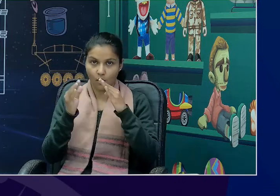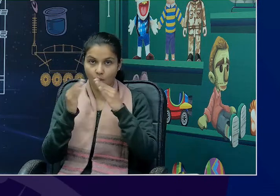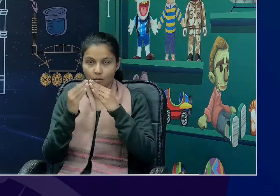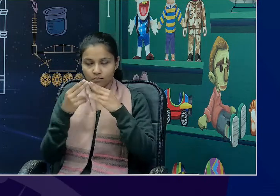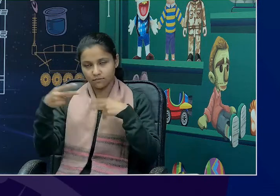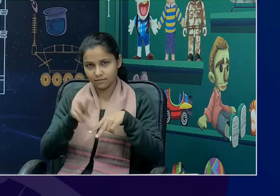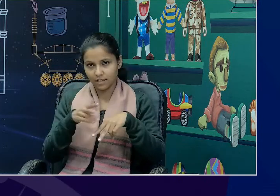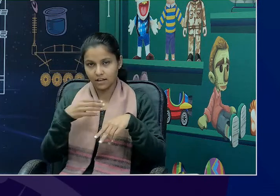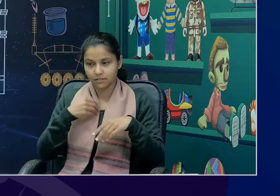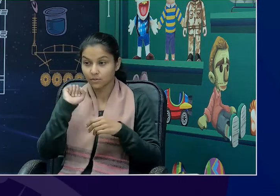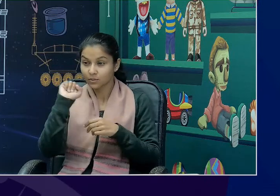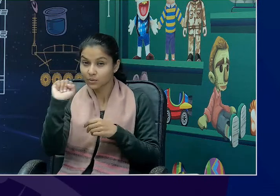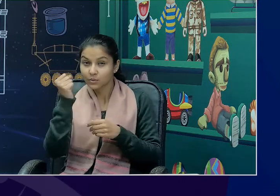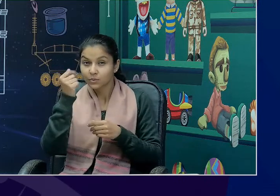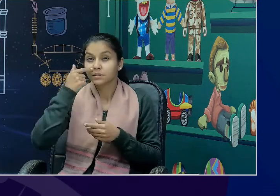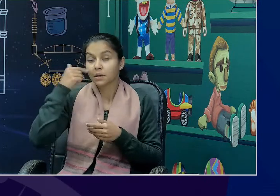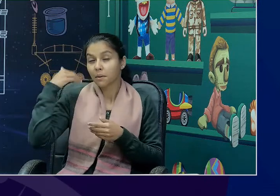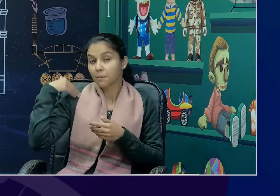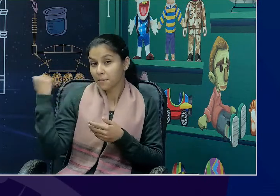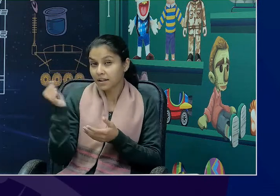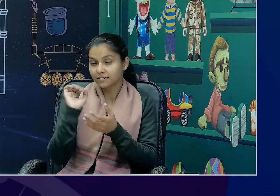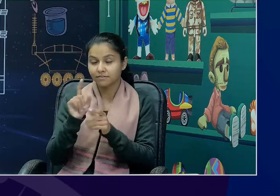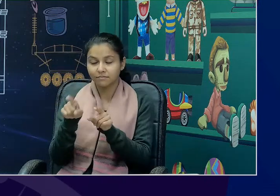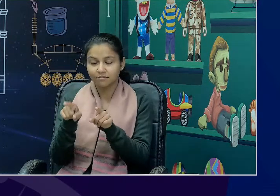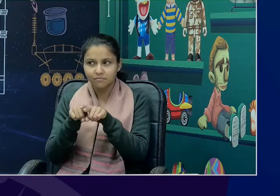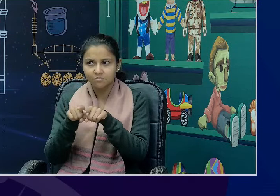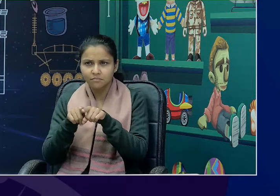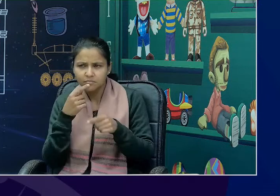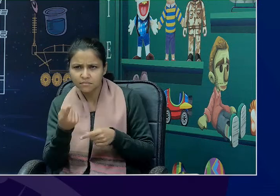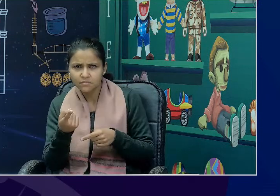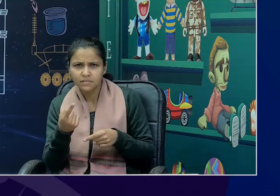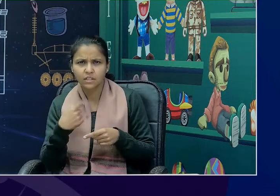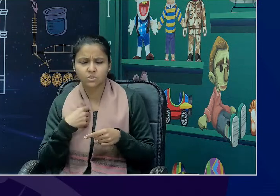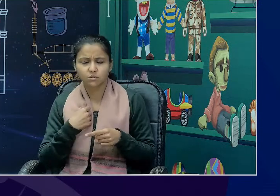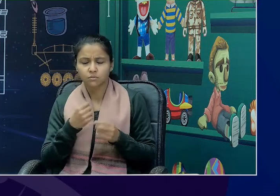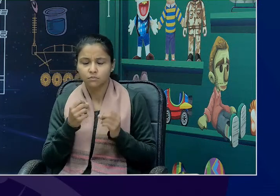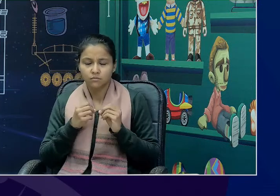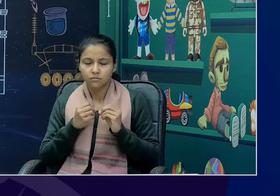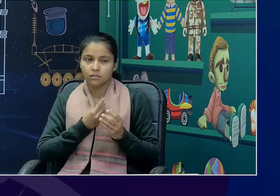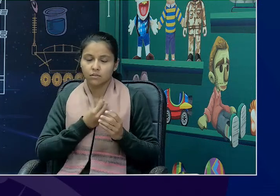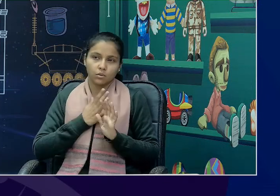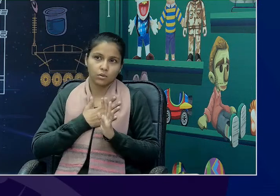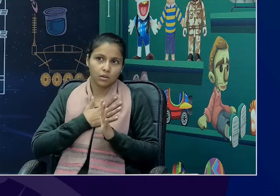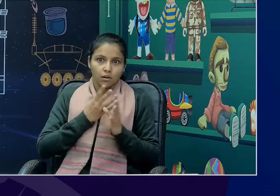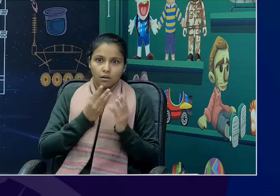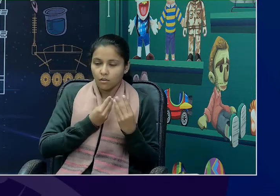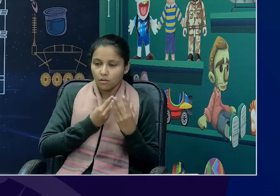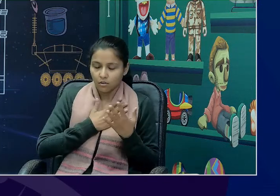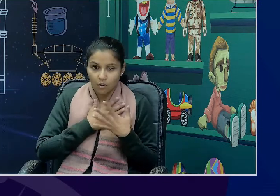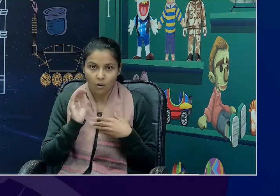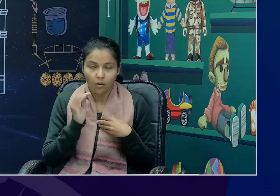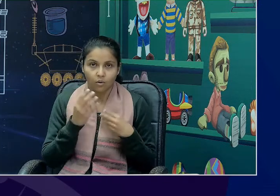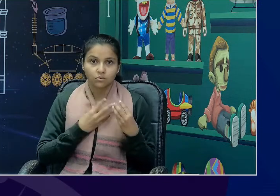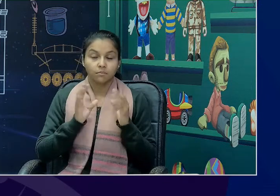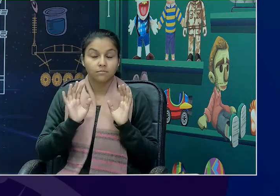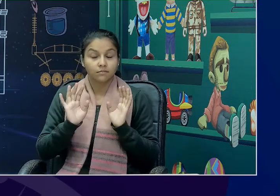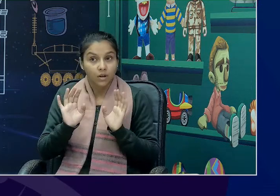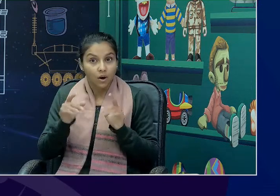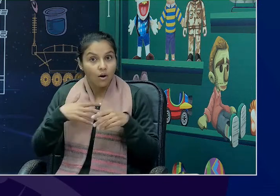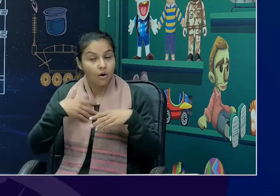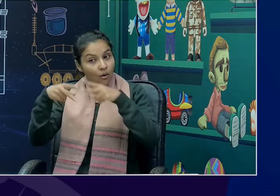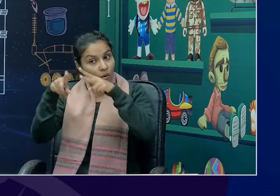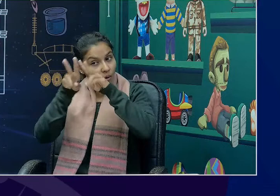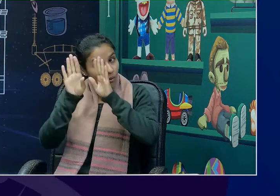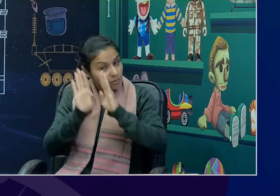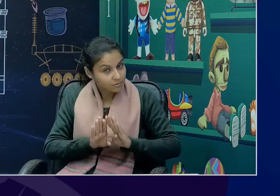with his brother, what he realized was that because he was so scared, he dashed out of his home and he